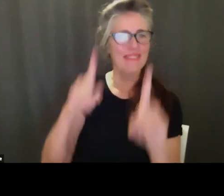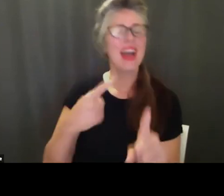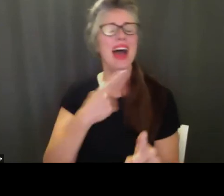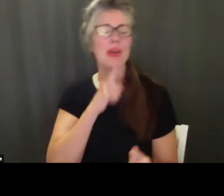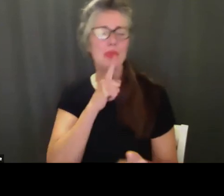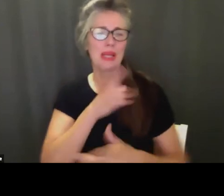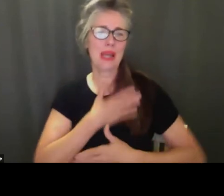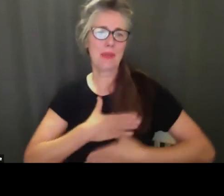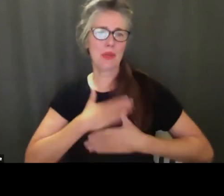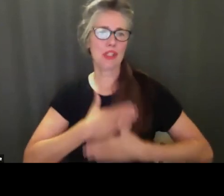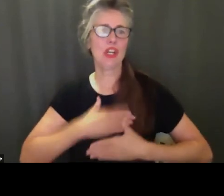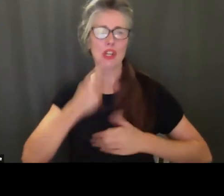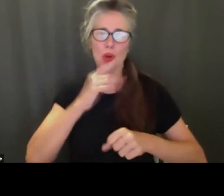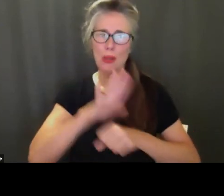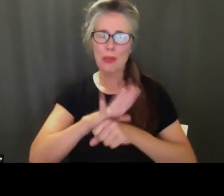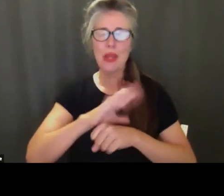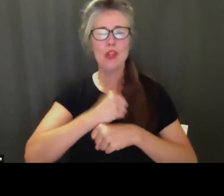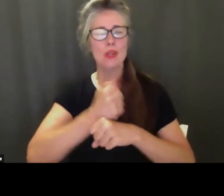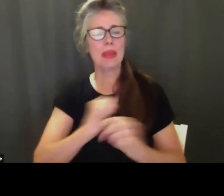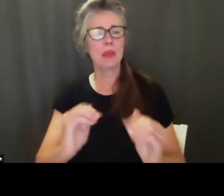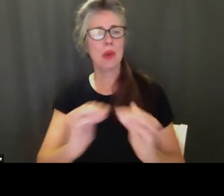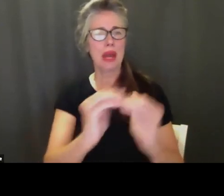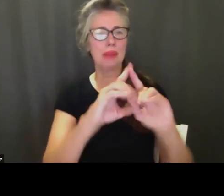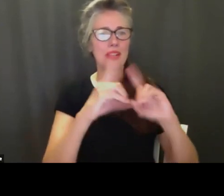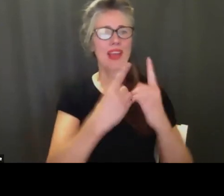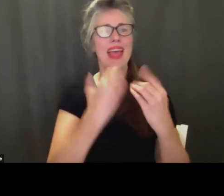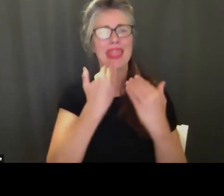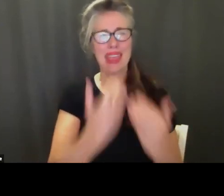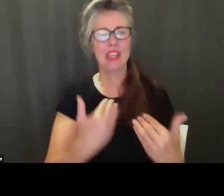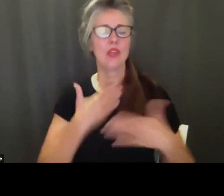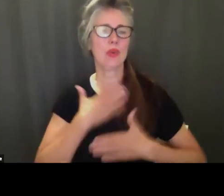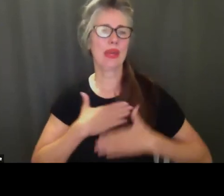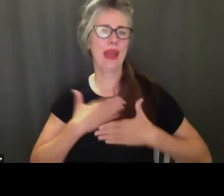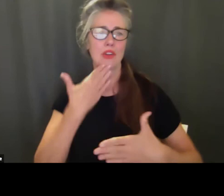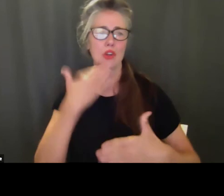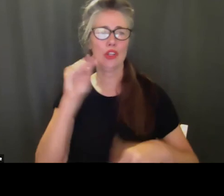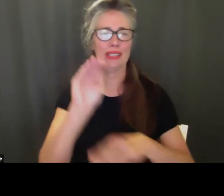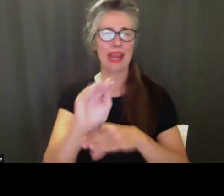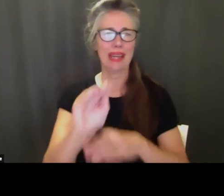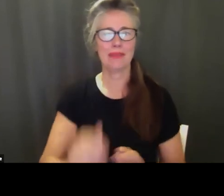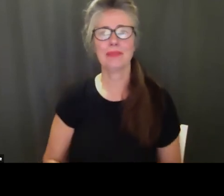creating a more equitable school district. Thank you and have a good night.